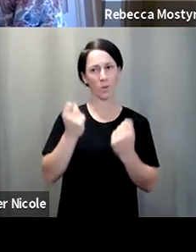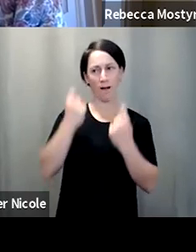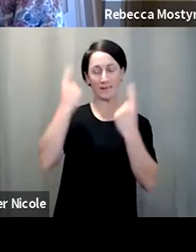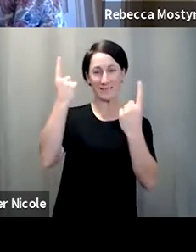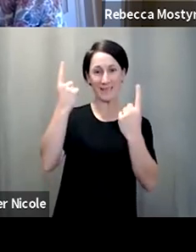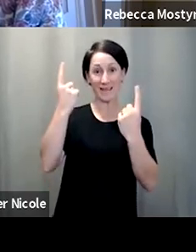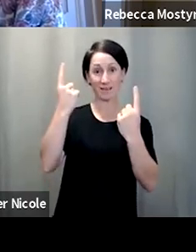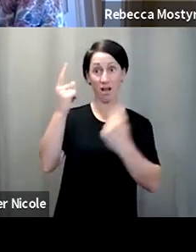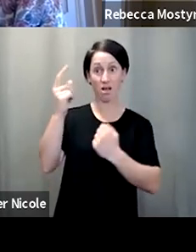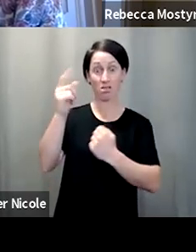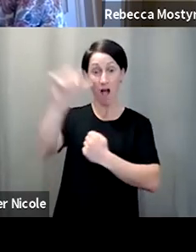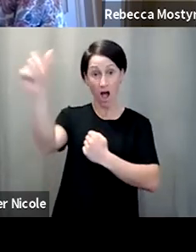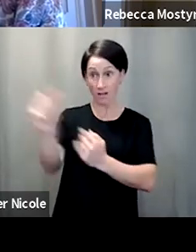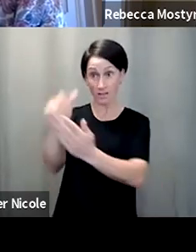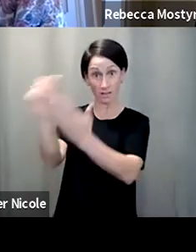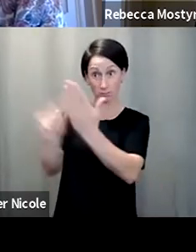artists.